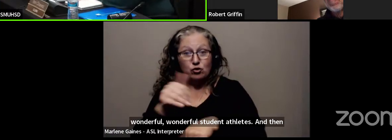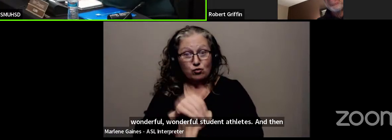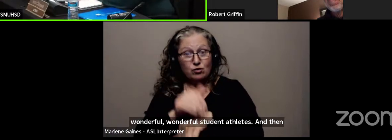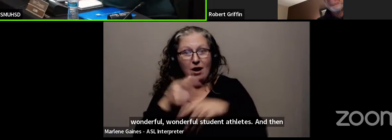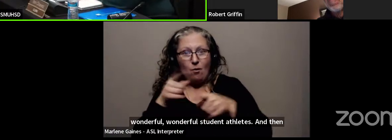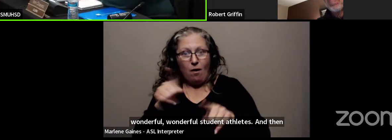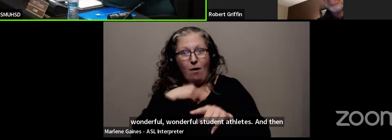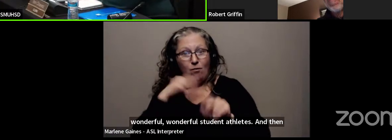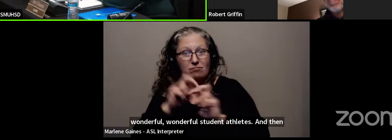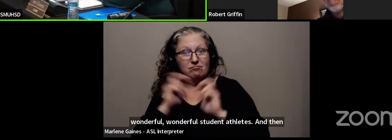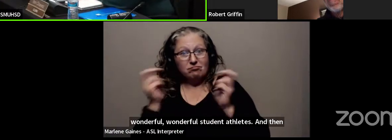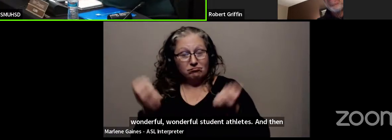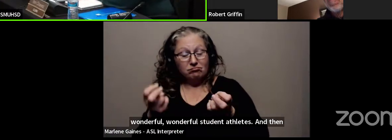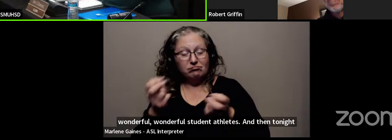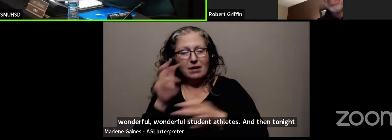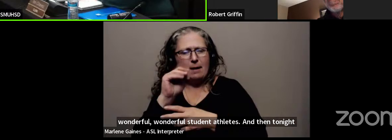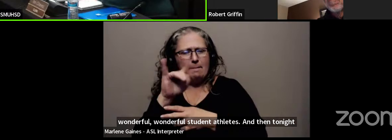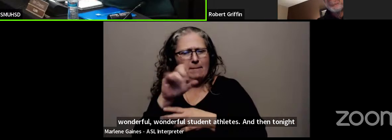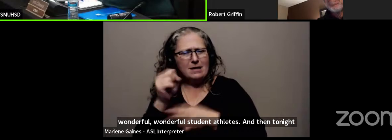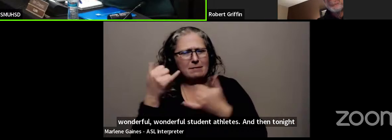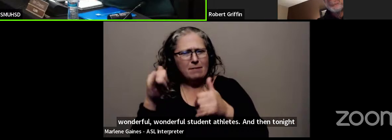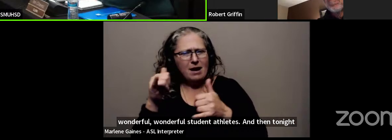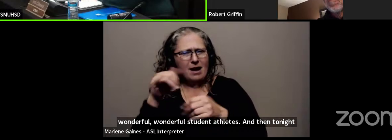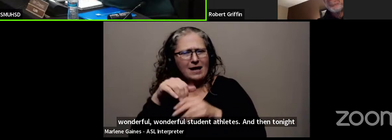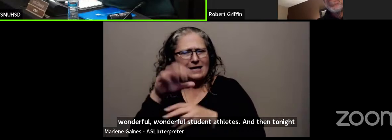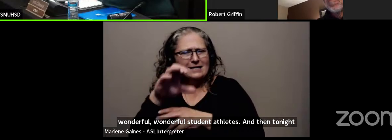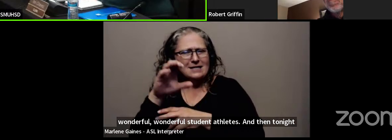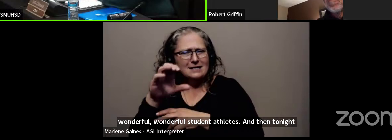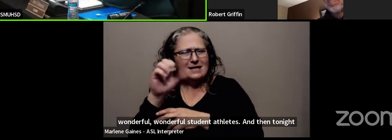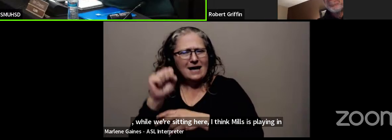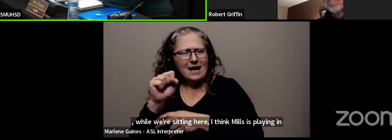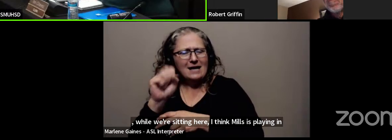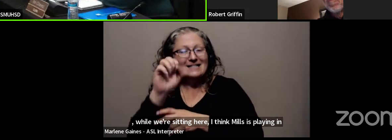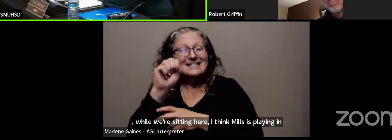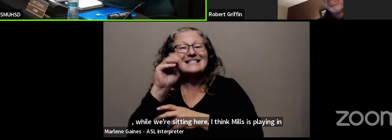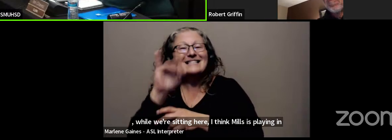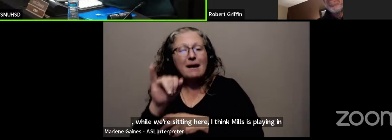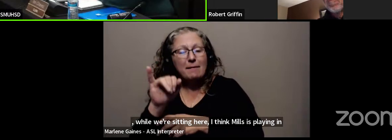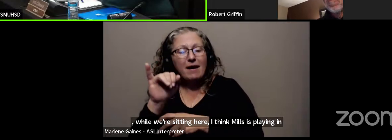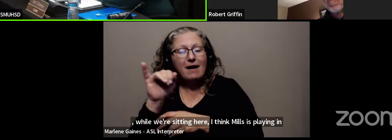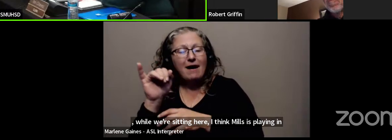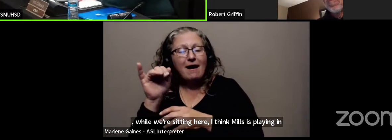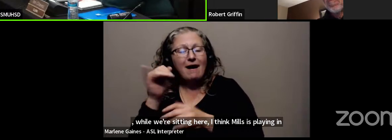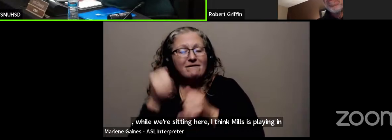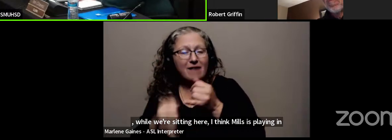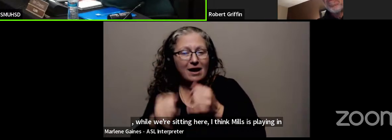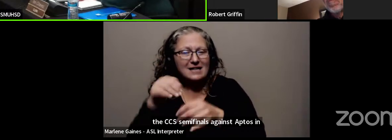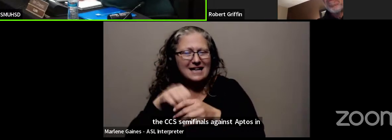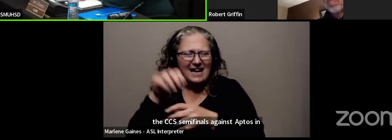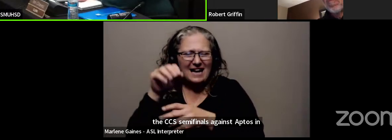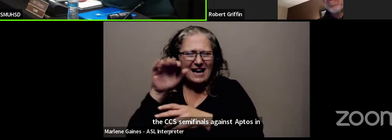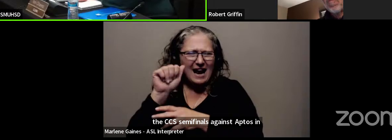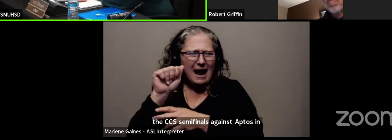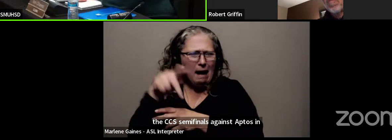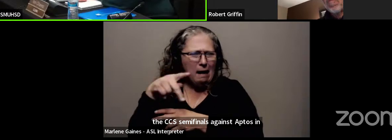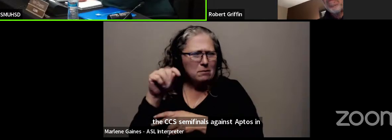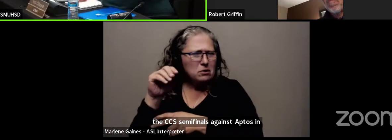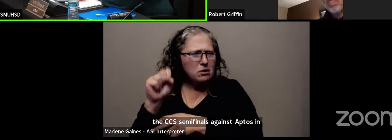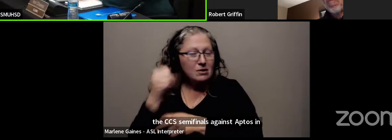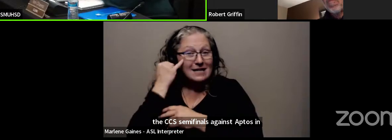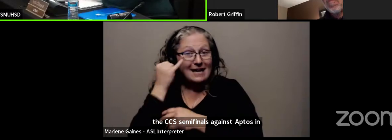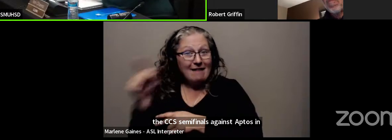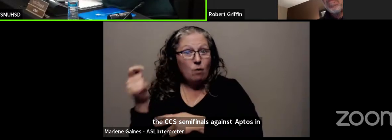here, I think Mills is playing in the CCS semifinals against Aptos in Aptos. And if they win